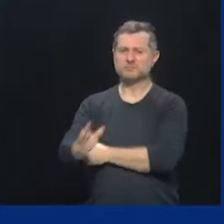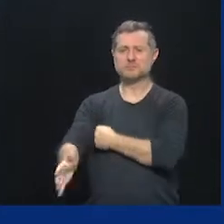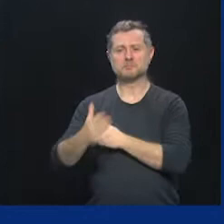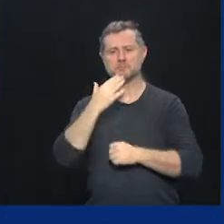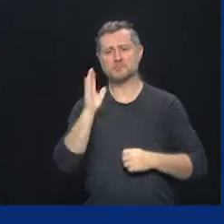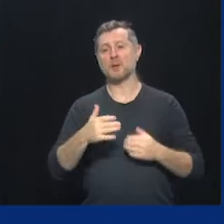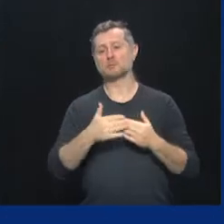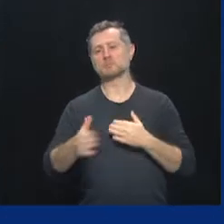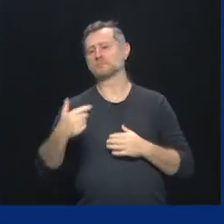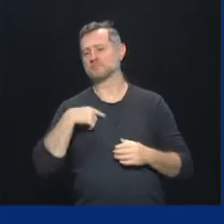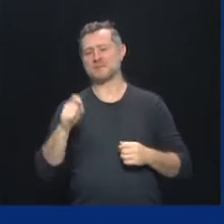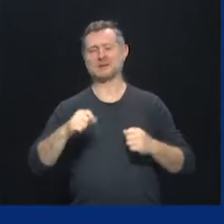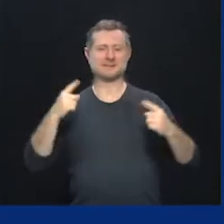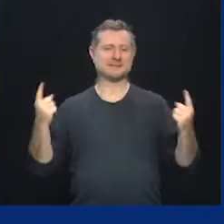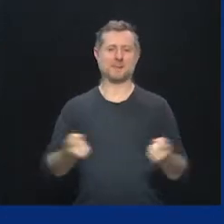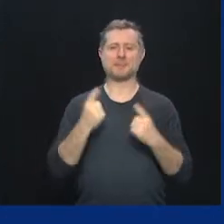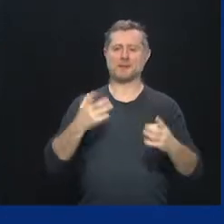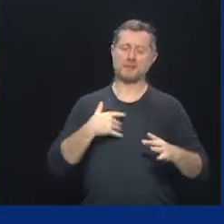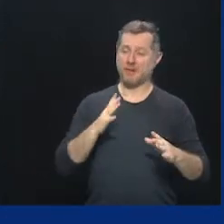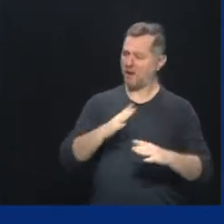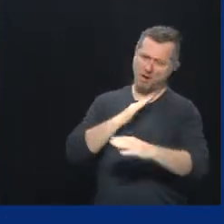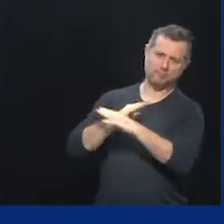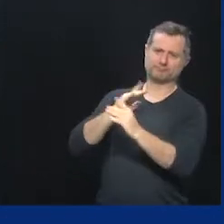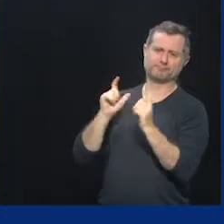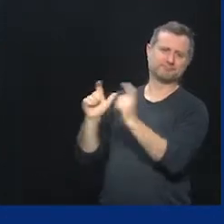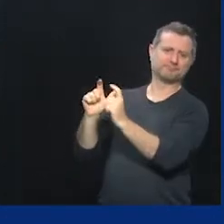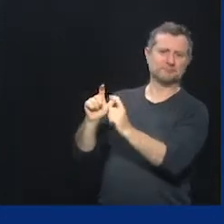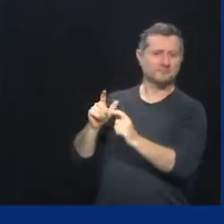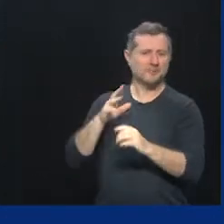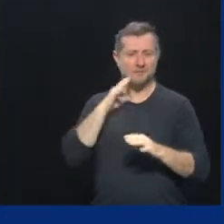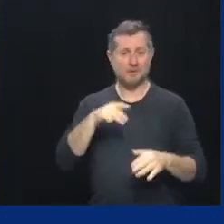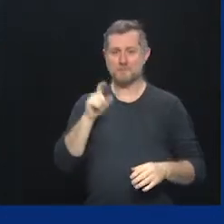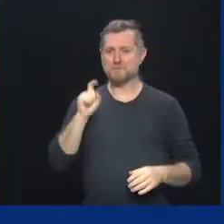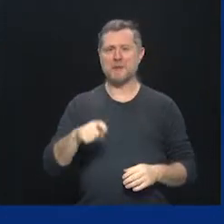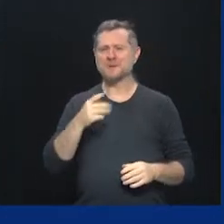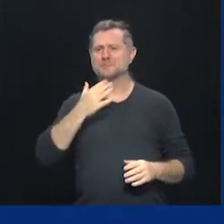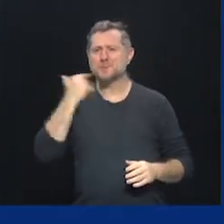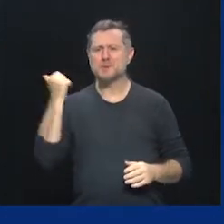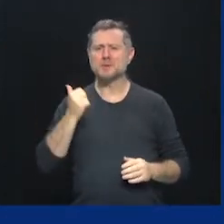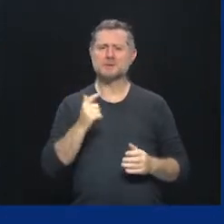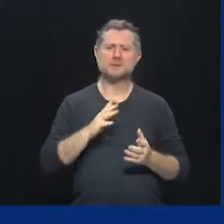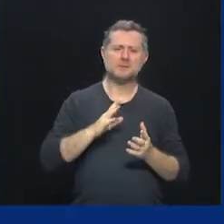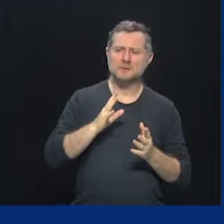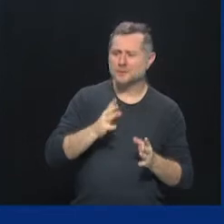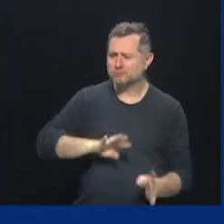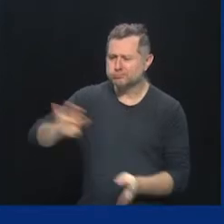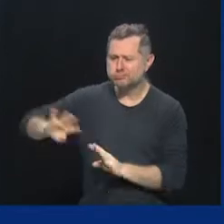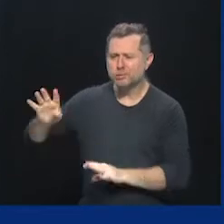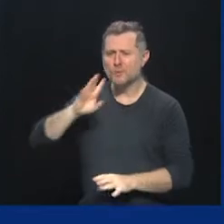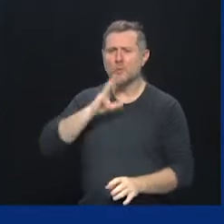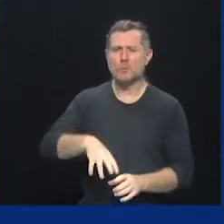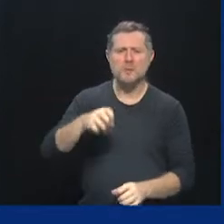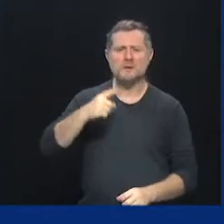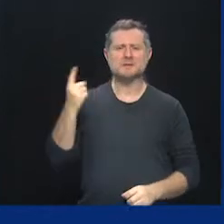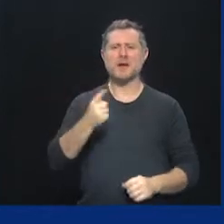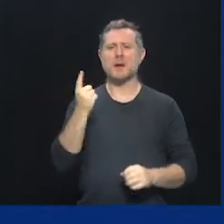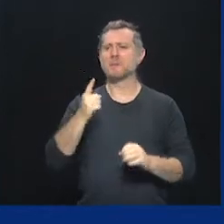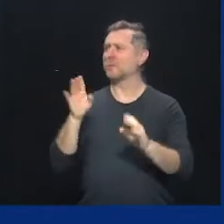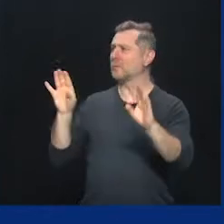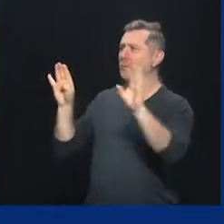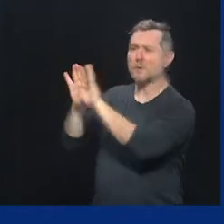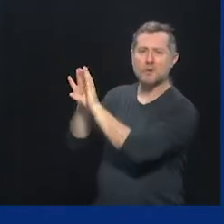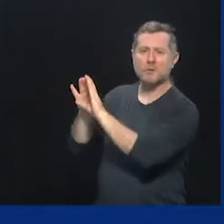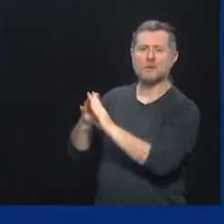that. And it's something as simple as building up the resiliency in our drainage systems in those immediate areas, so when the waters come